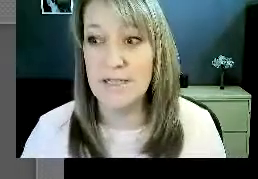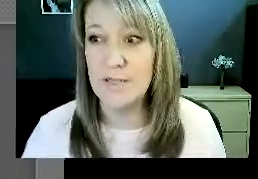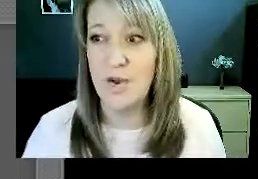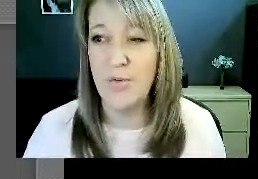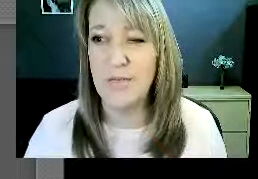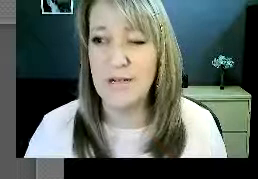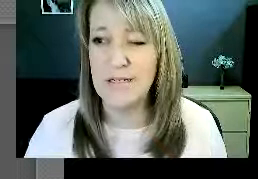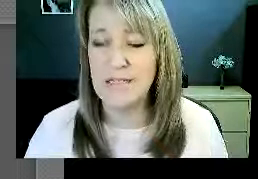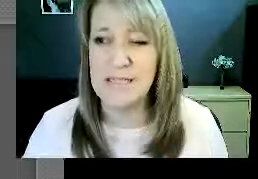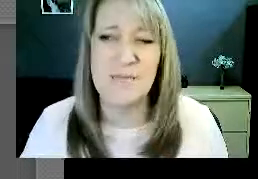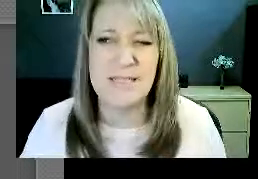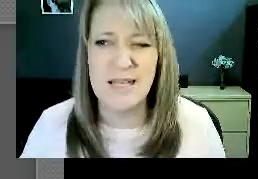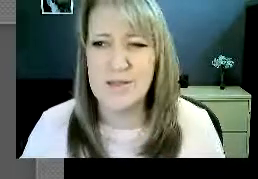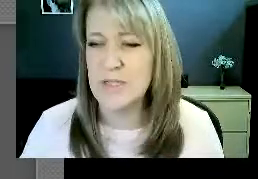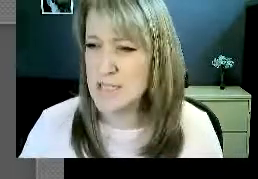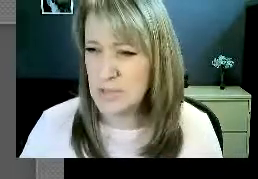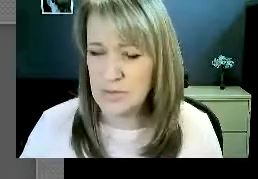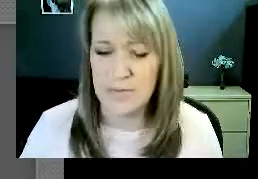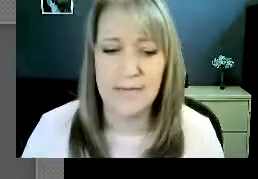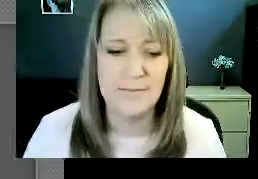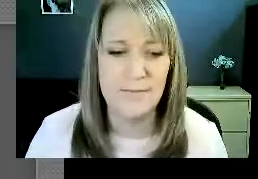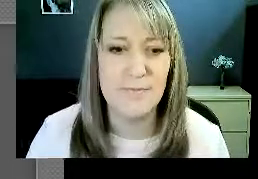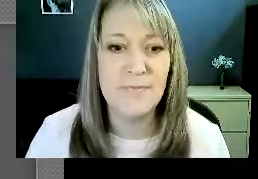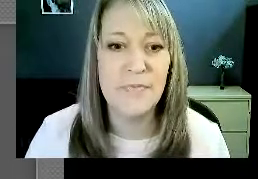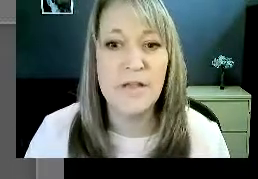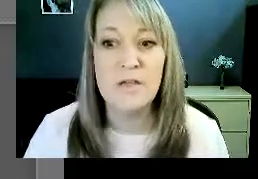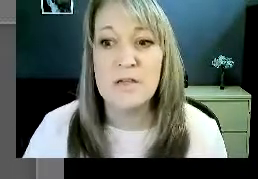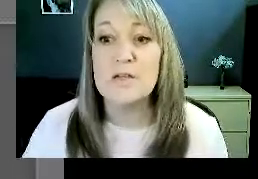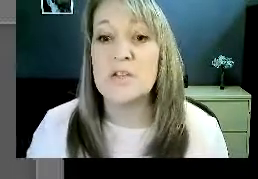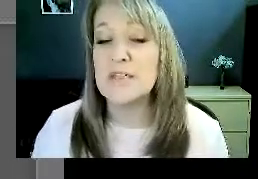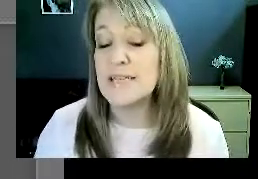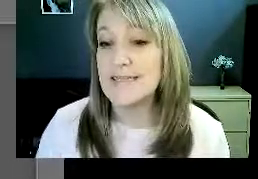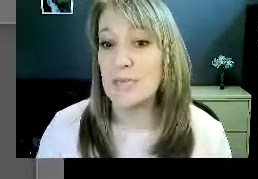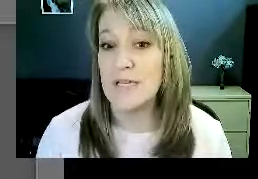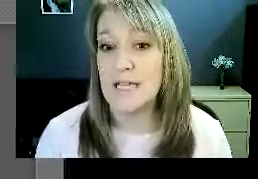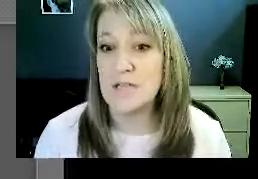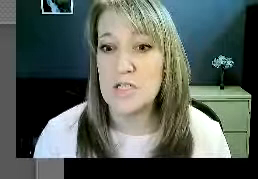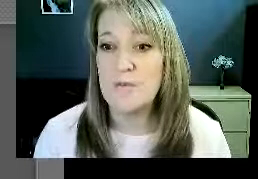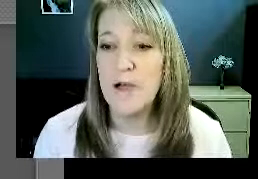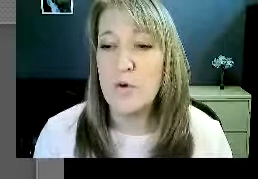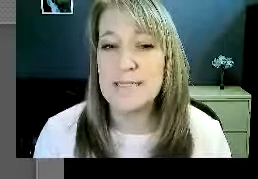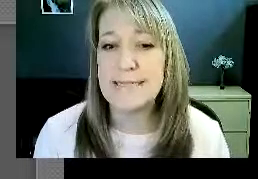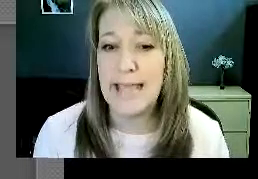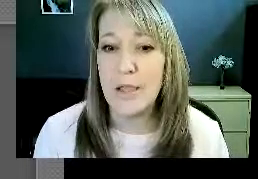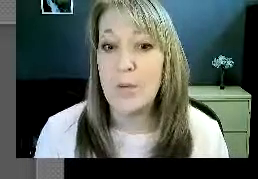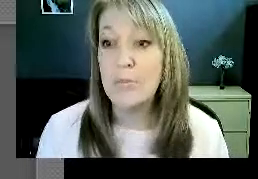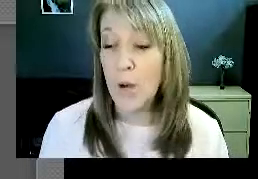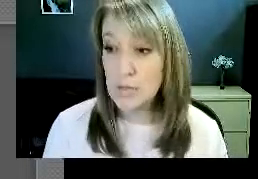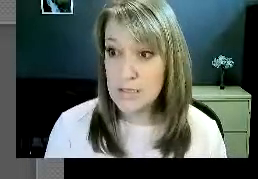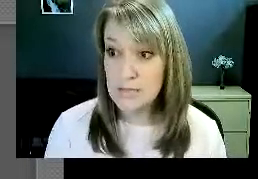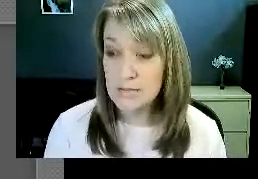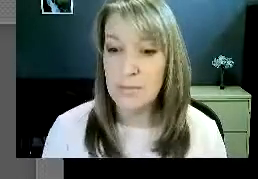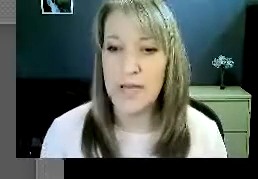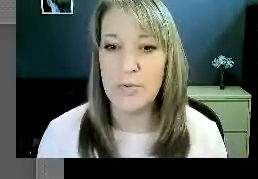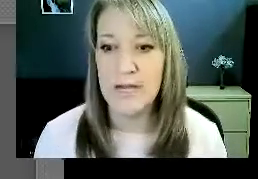But if I don't, it doesn't make sense or it isn't used right. So here's an example in English. If I want to say